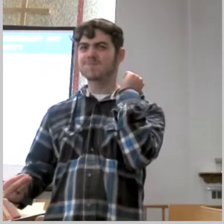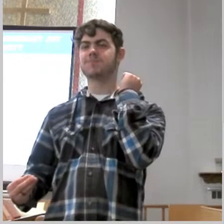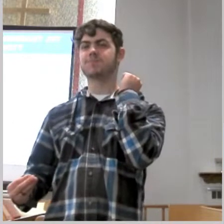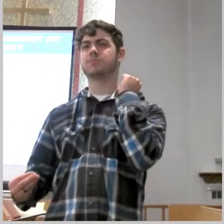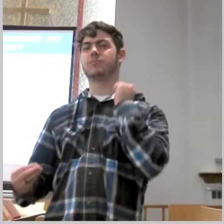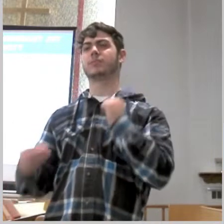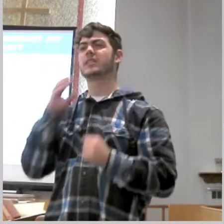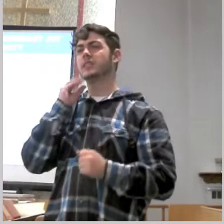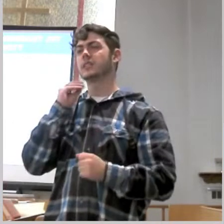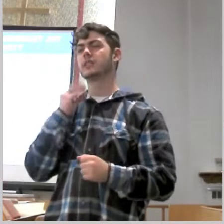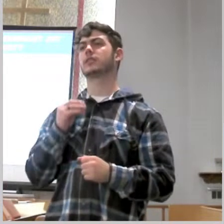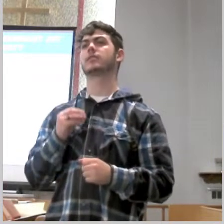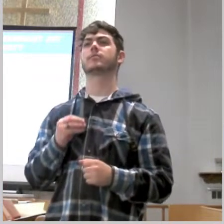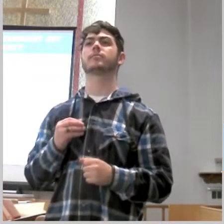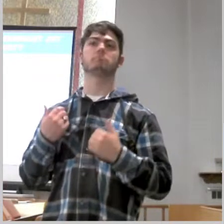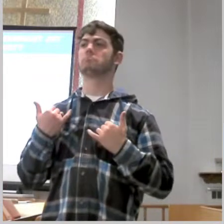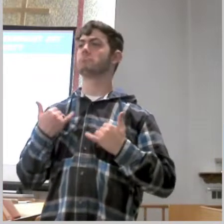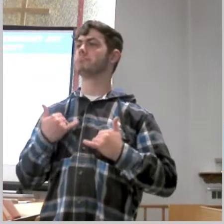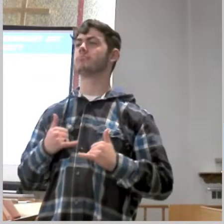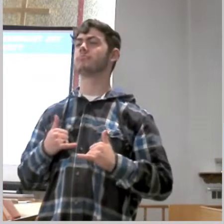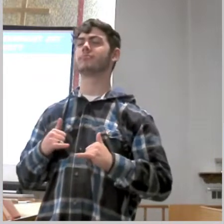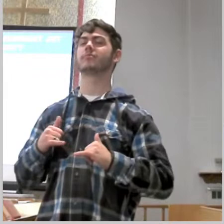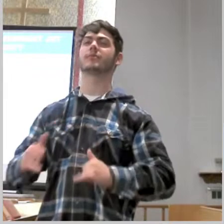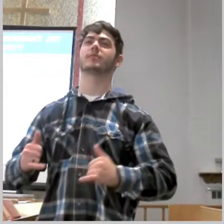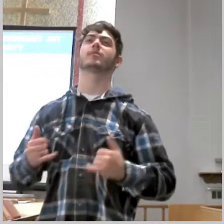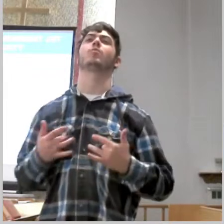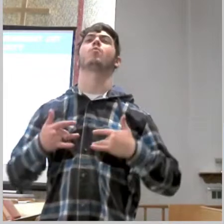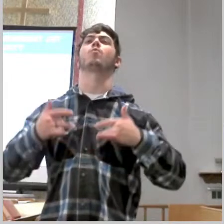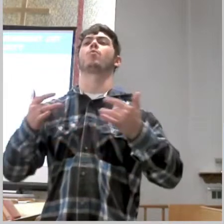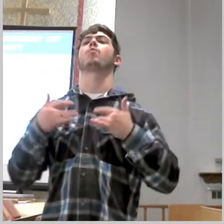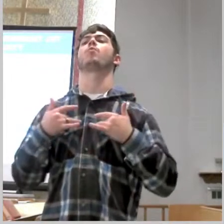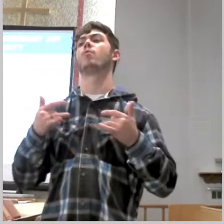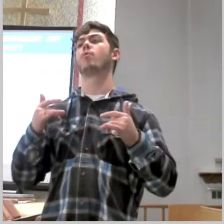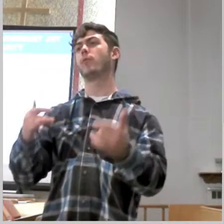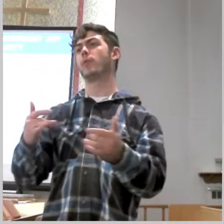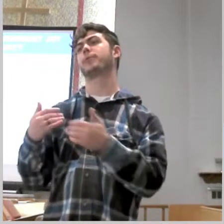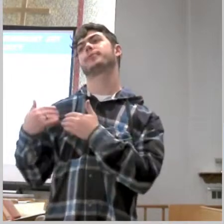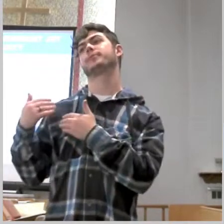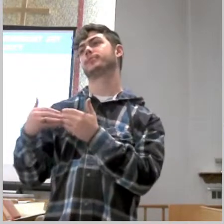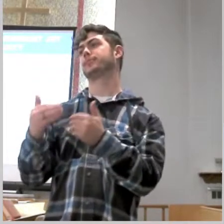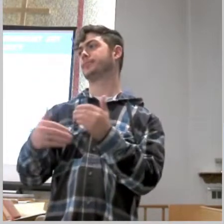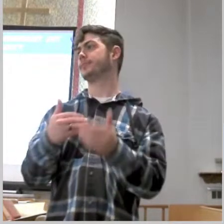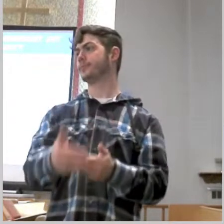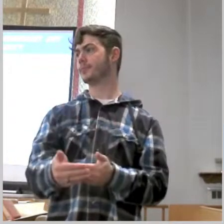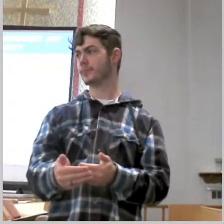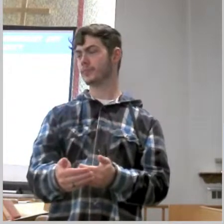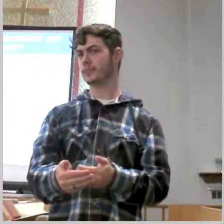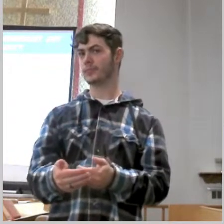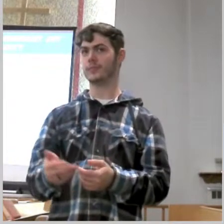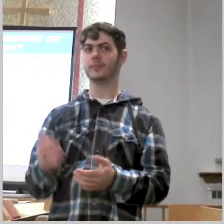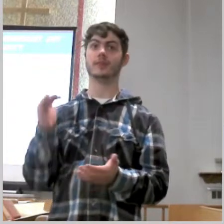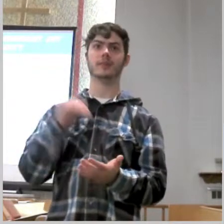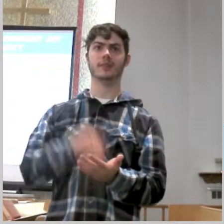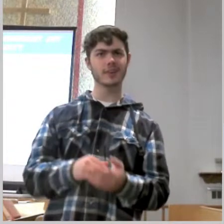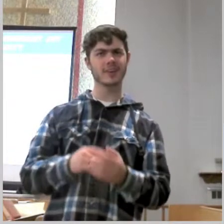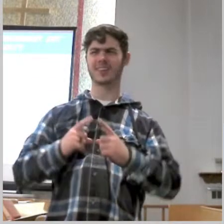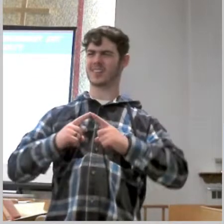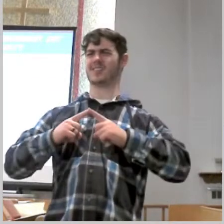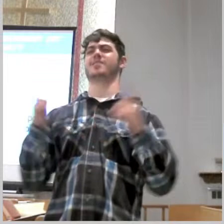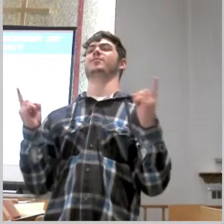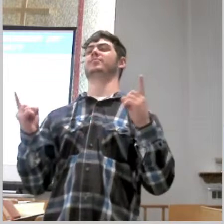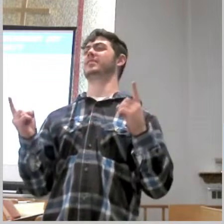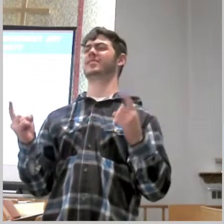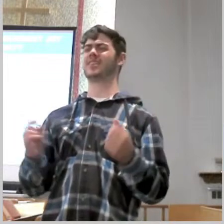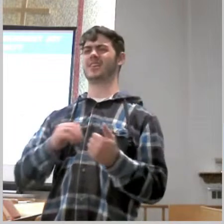back, but instead it overflowed in a wealth of generosity. It's kind of like, wow, another juxtaposition here. How can this